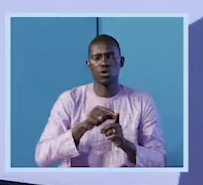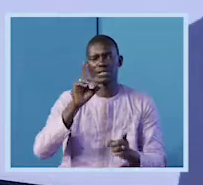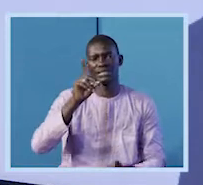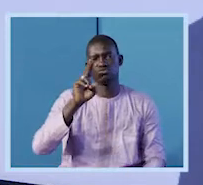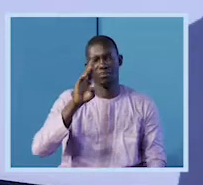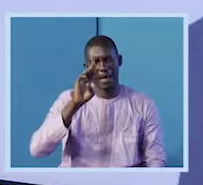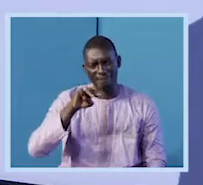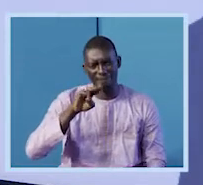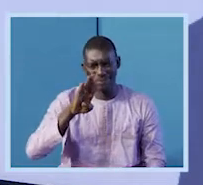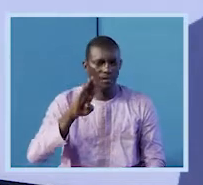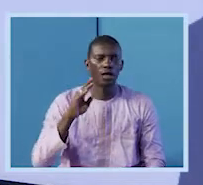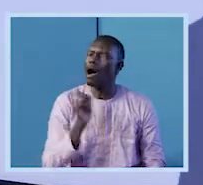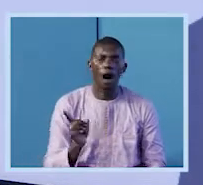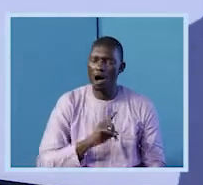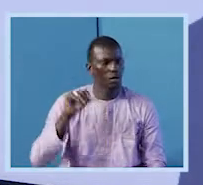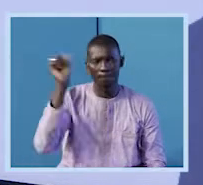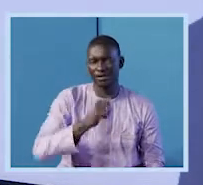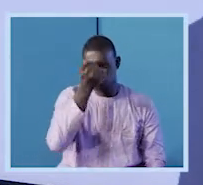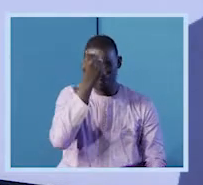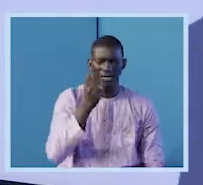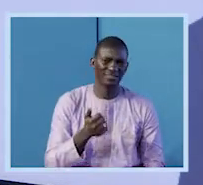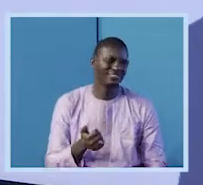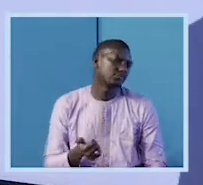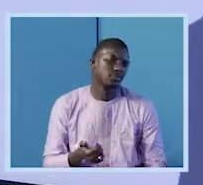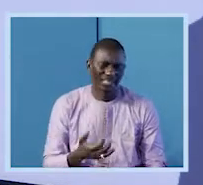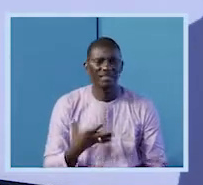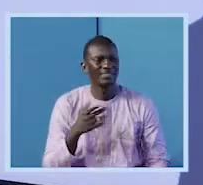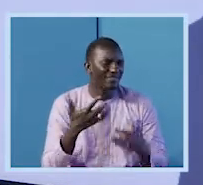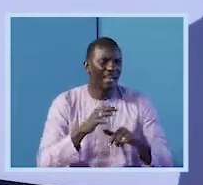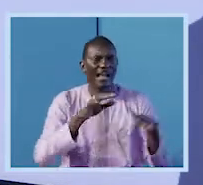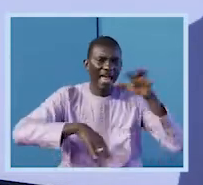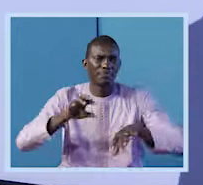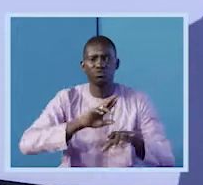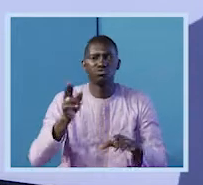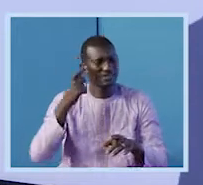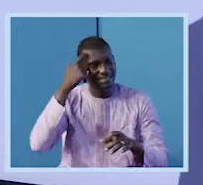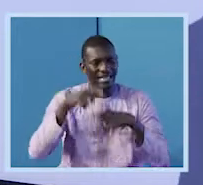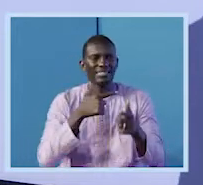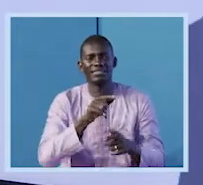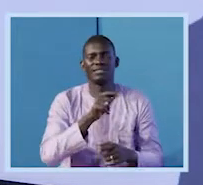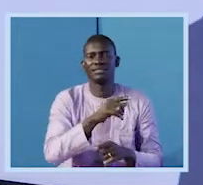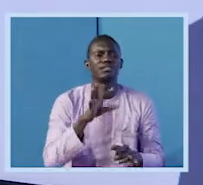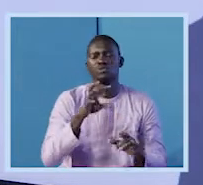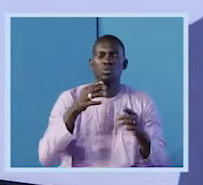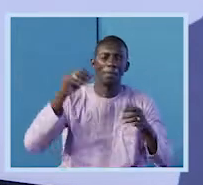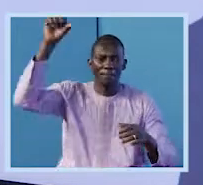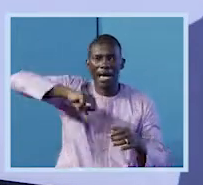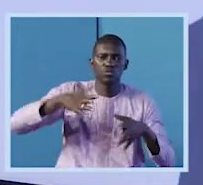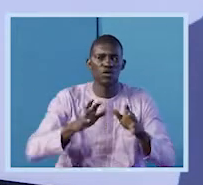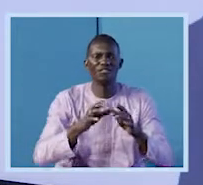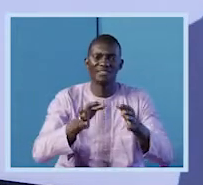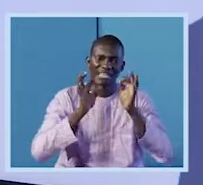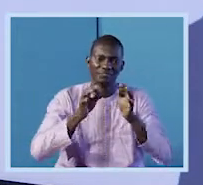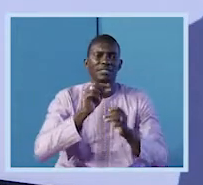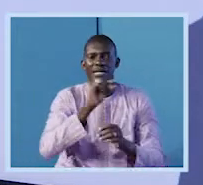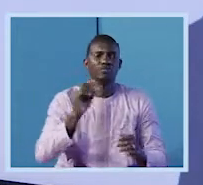so stupid that Yeah, you think like stuff an like animal. that. Yeah. So even an animal wouldn't think like that. So that is a derogatory, Yeah. way of describing them. So